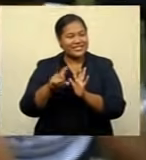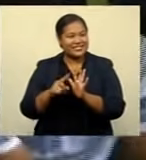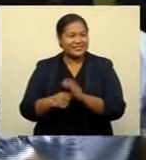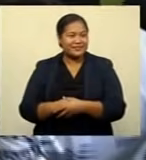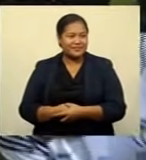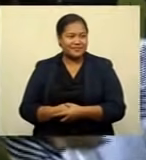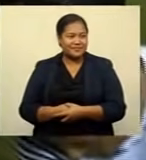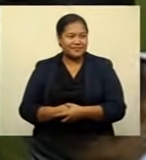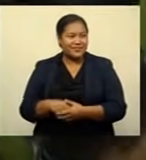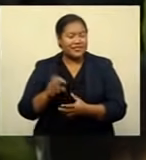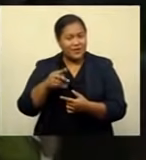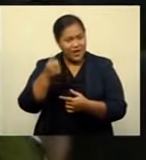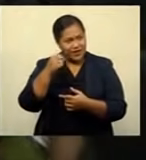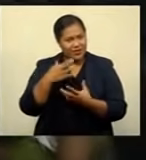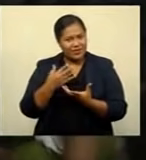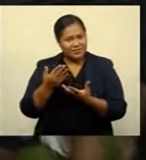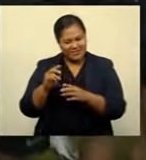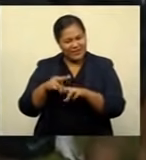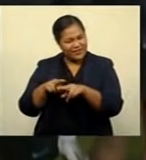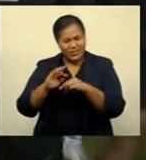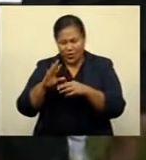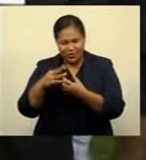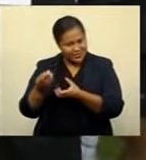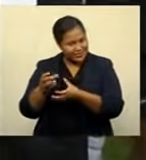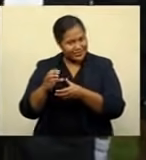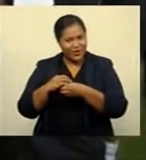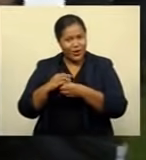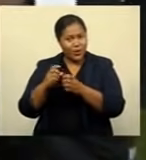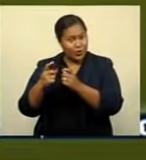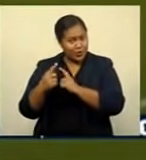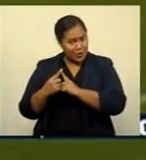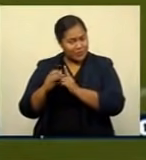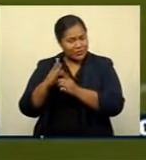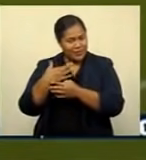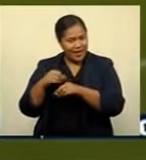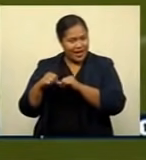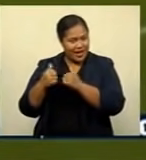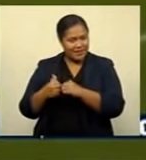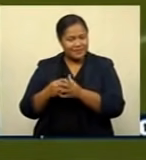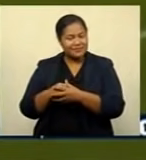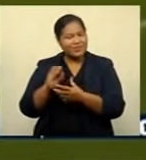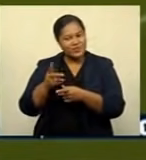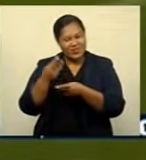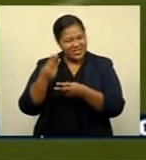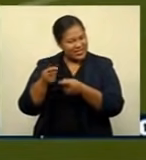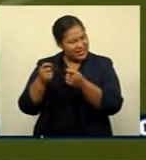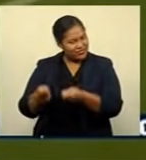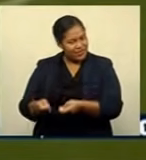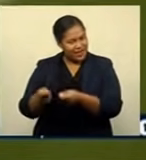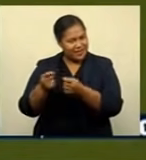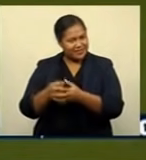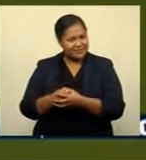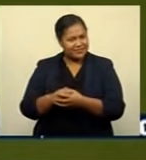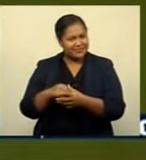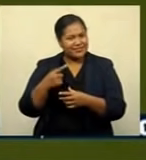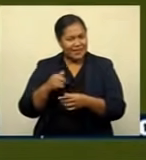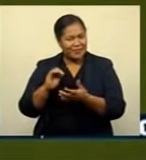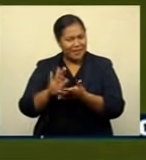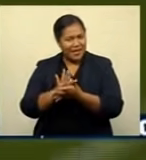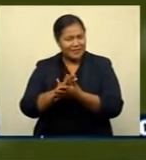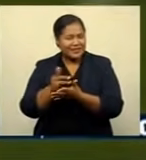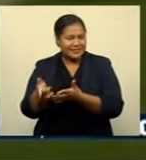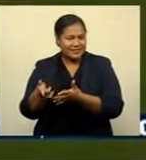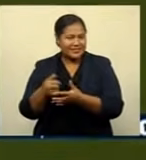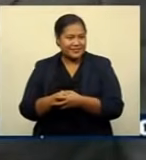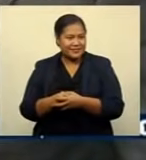forever. I'll hold close to my heart. You know, yeah, and also, you know, those 3 tries just came off, you know, good set piece and,